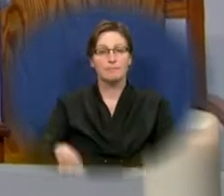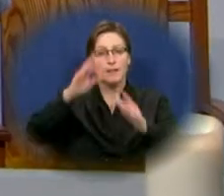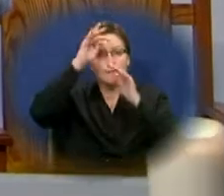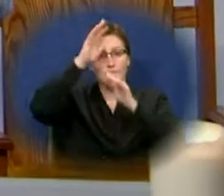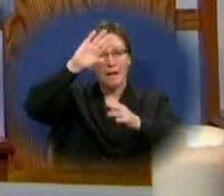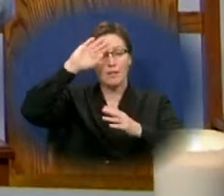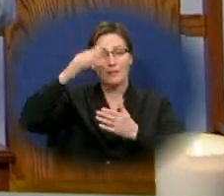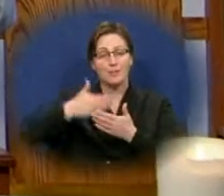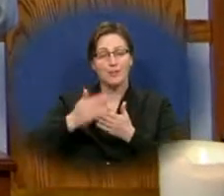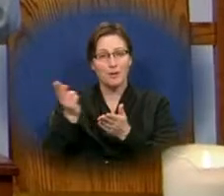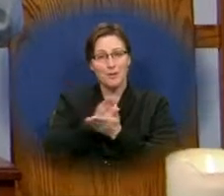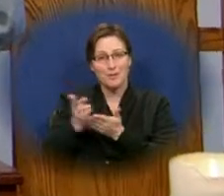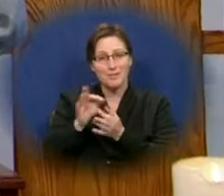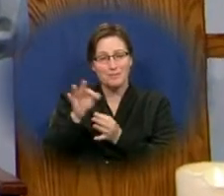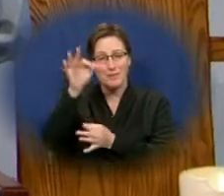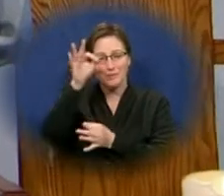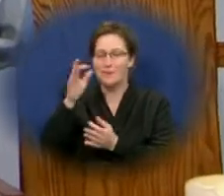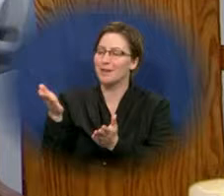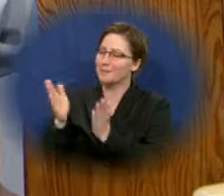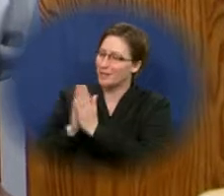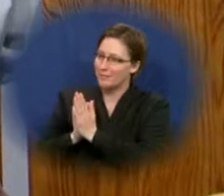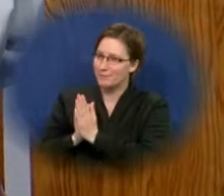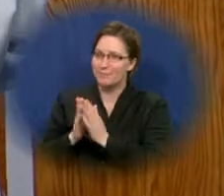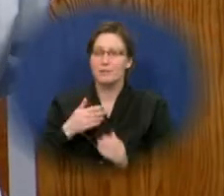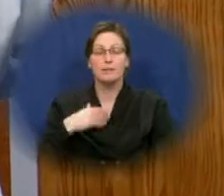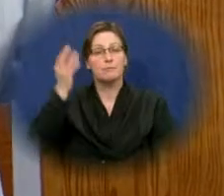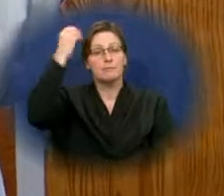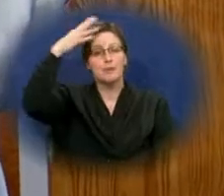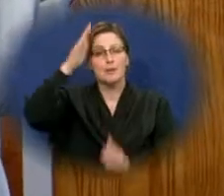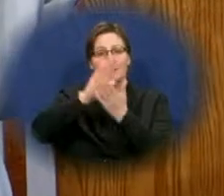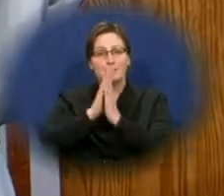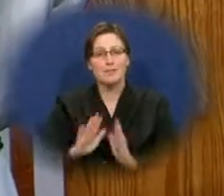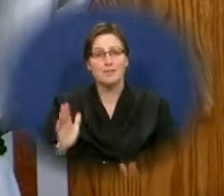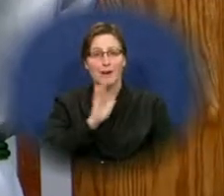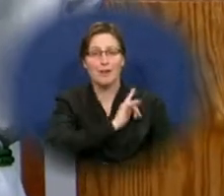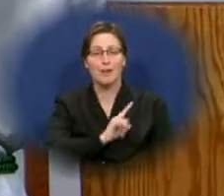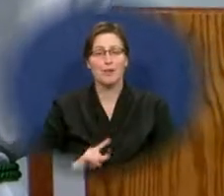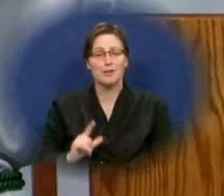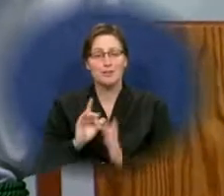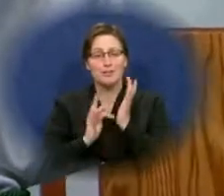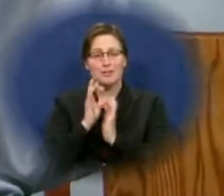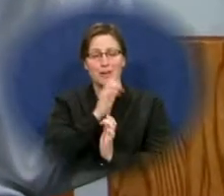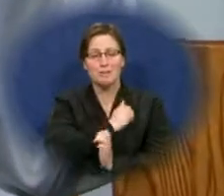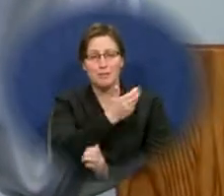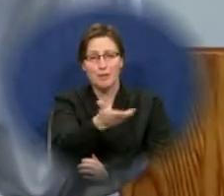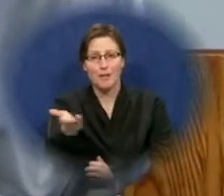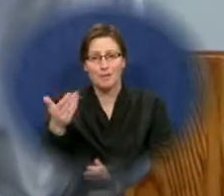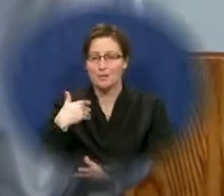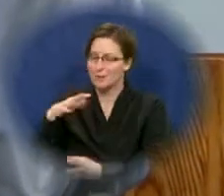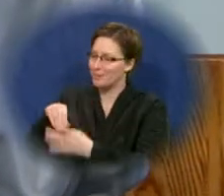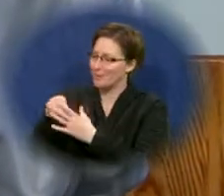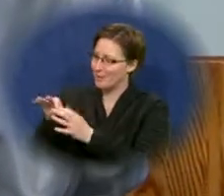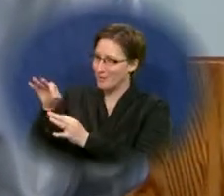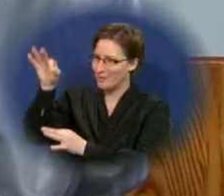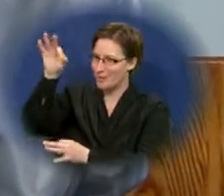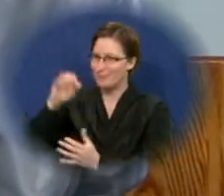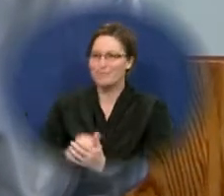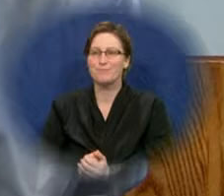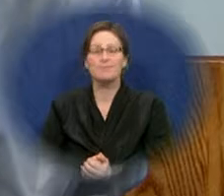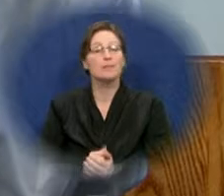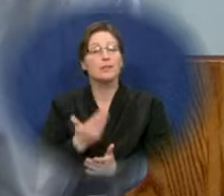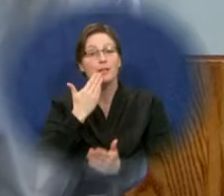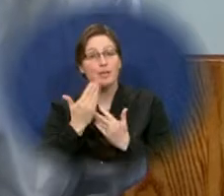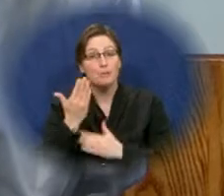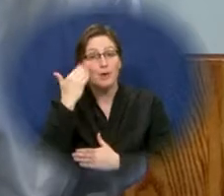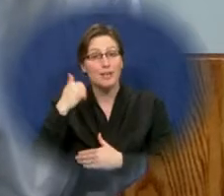In the name of the Father, and the Son, and of the Holy Spirit. Amen. May the grace and peace of our Lord Jesus be with all of you. And with your spirit. Good morning